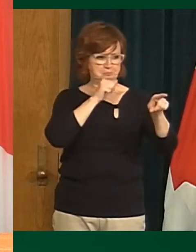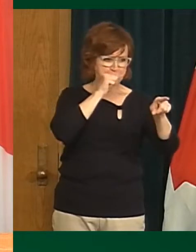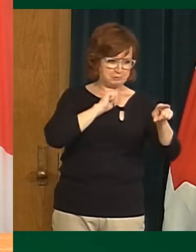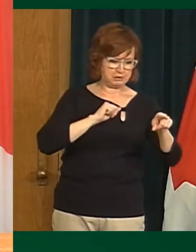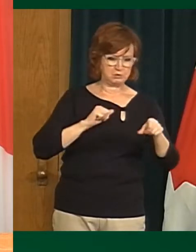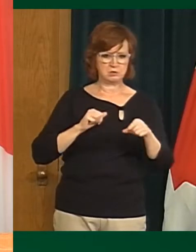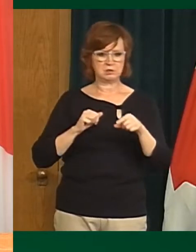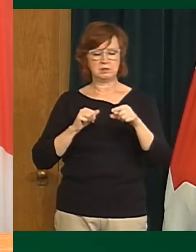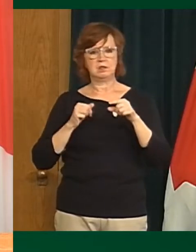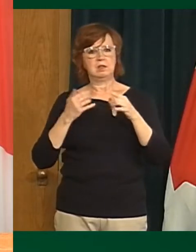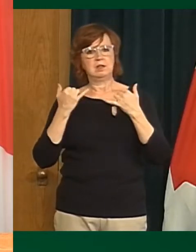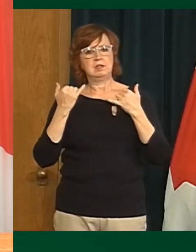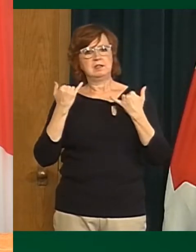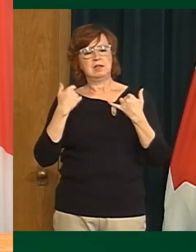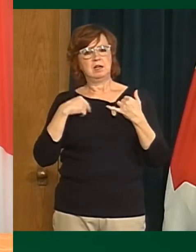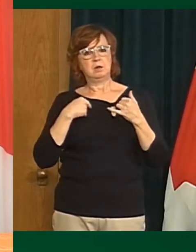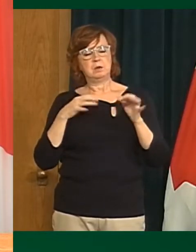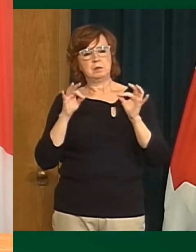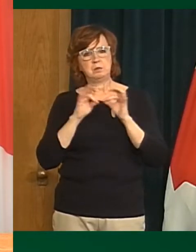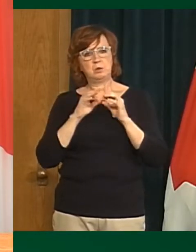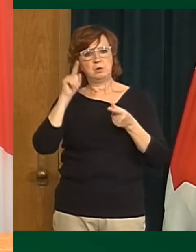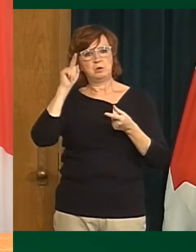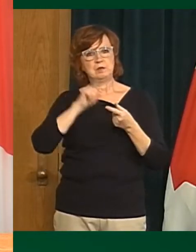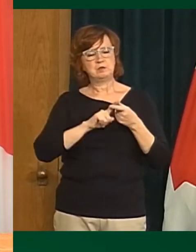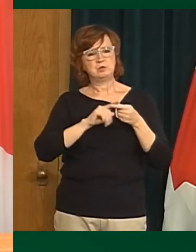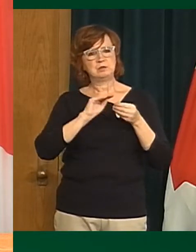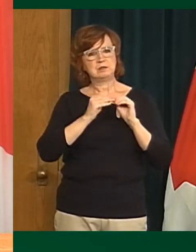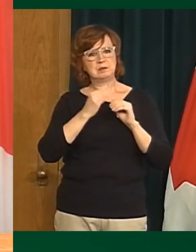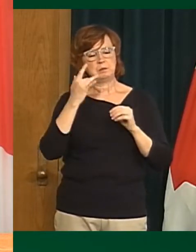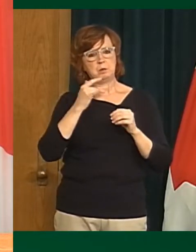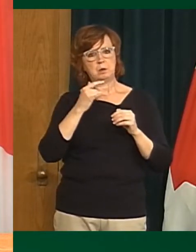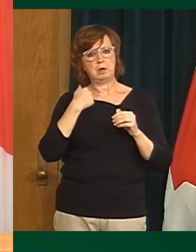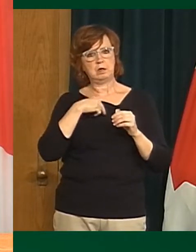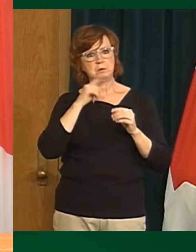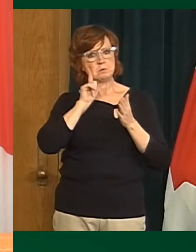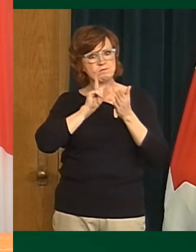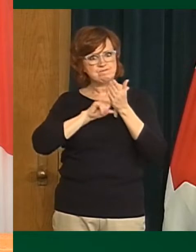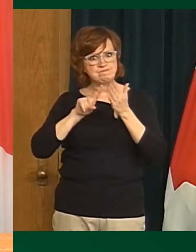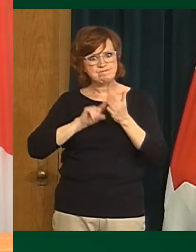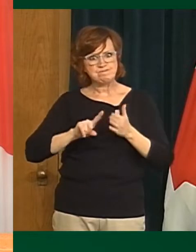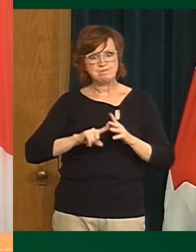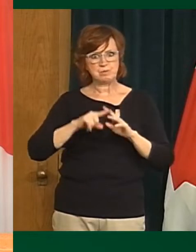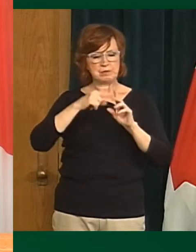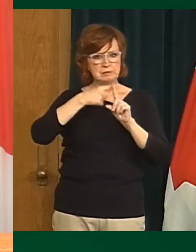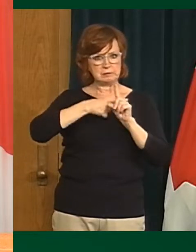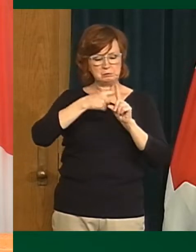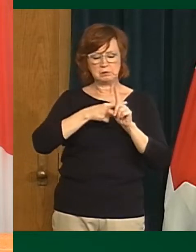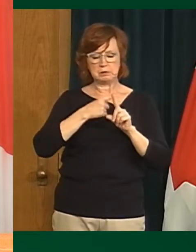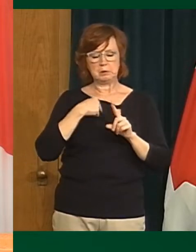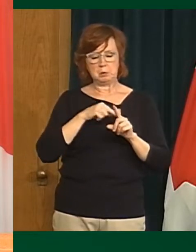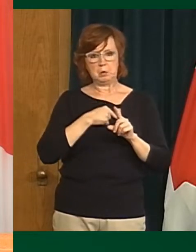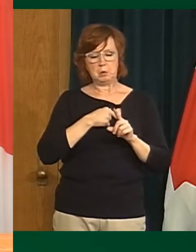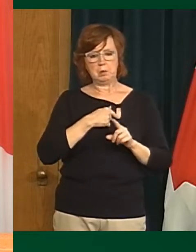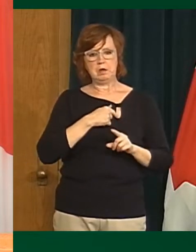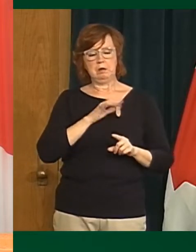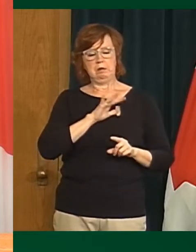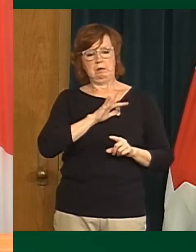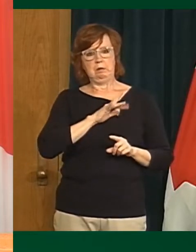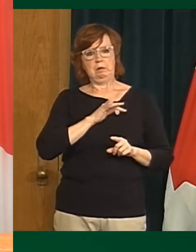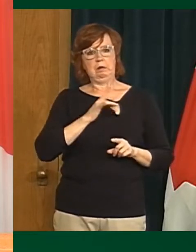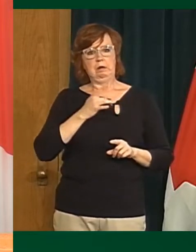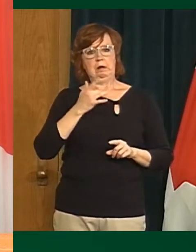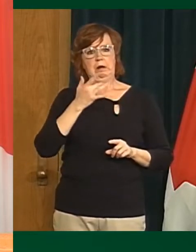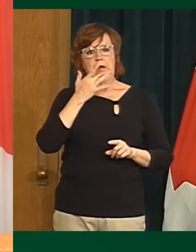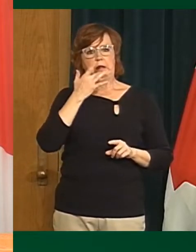80 plus is at this time lower because we have not seen the devastating outbreaks that many of our fellow provinces have seen in long-term